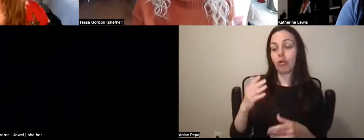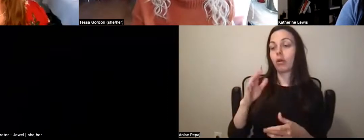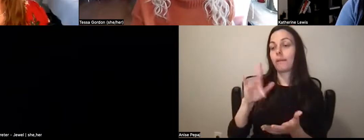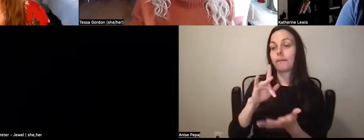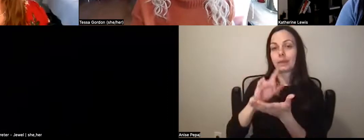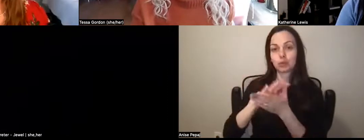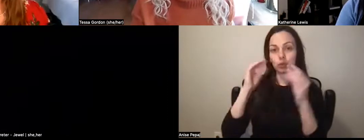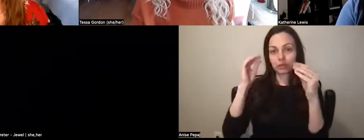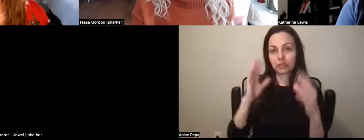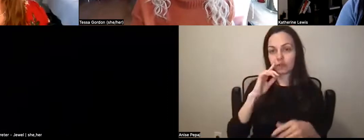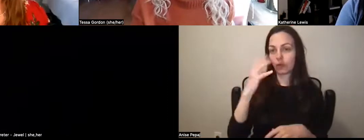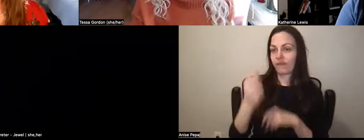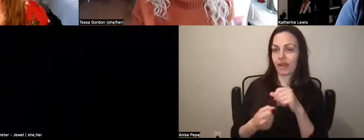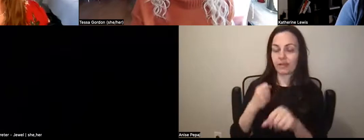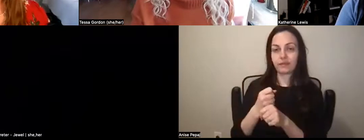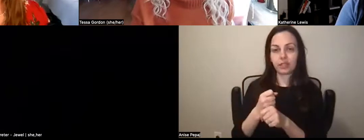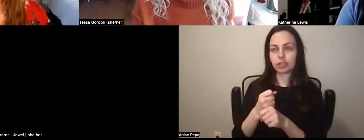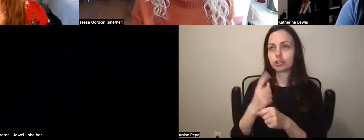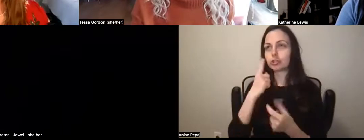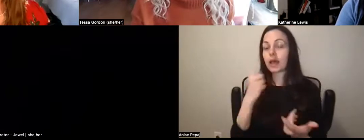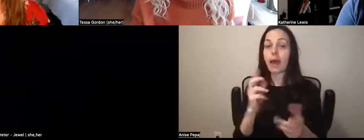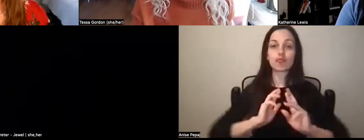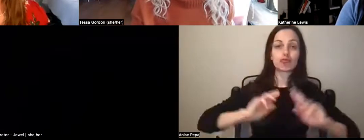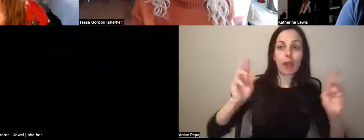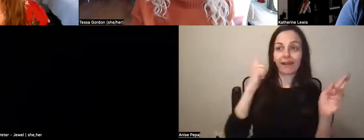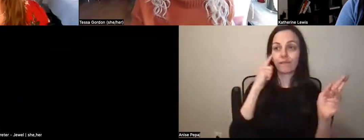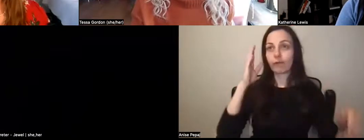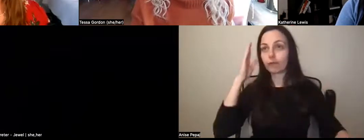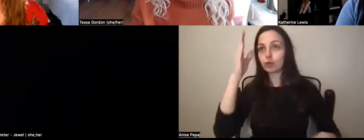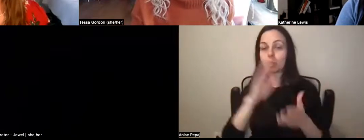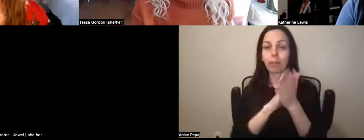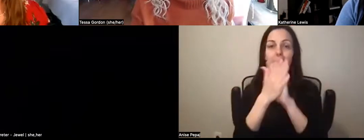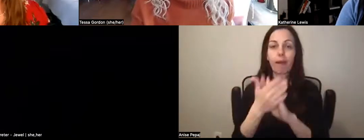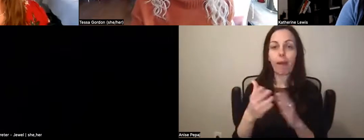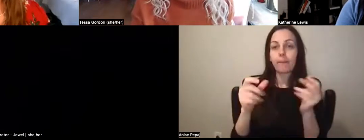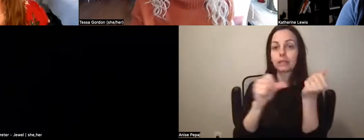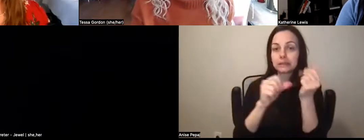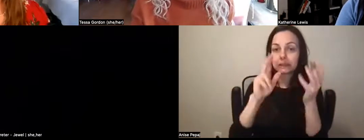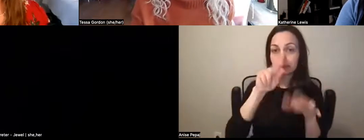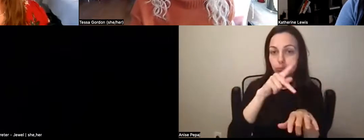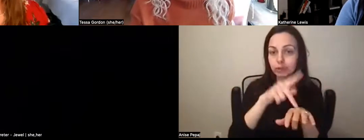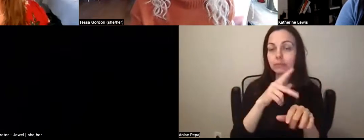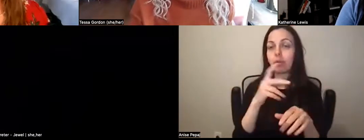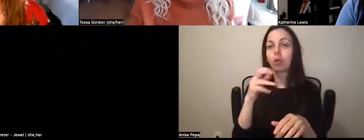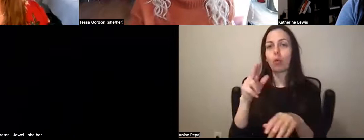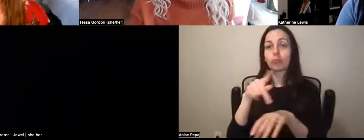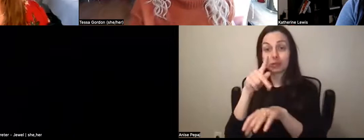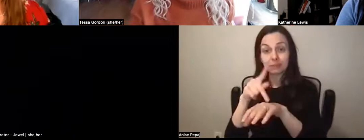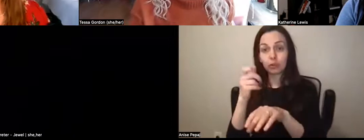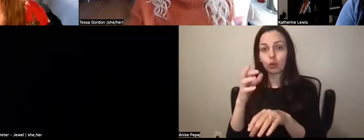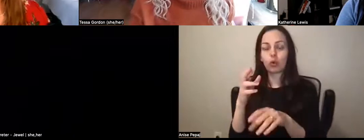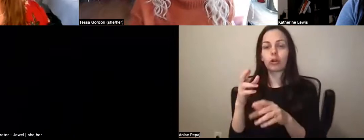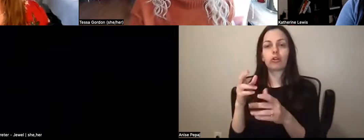looking for the trajectory of my career to be an assistant principal or a principal or a curriculum writer. But in March